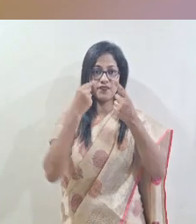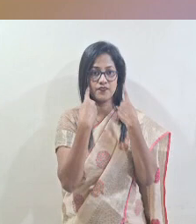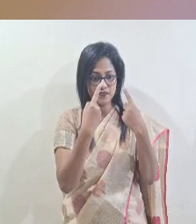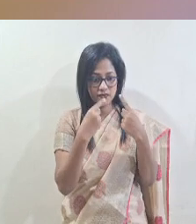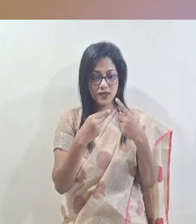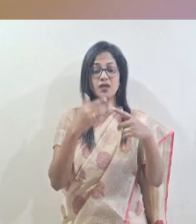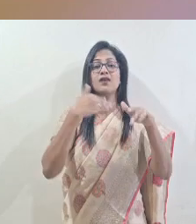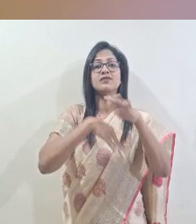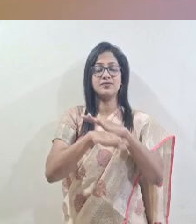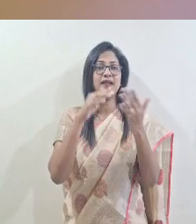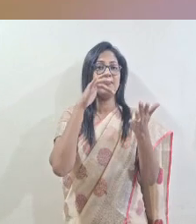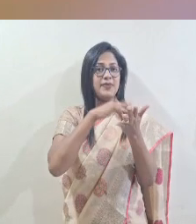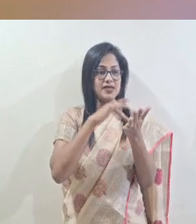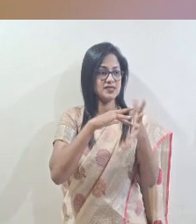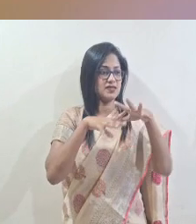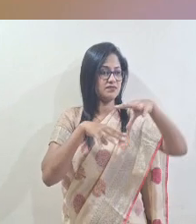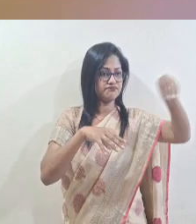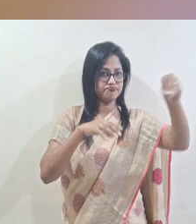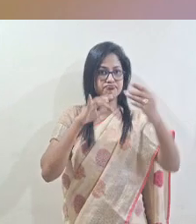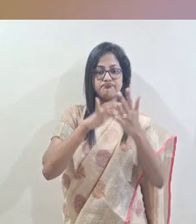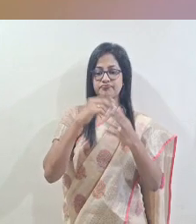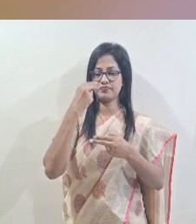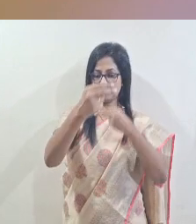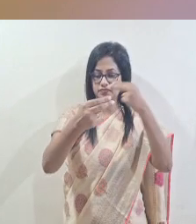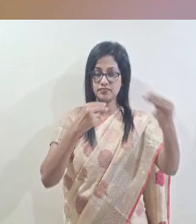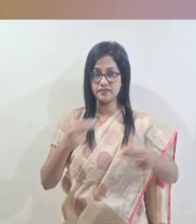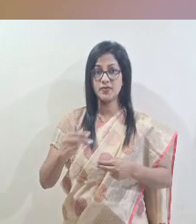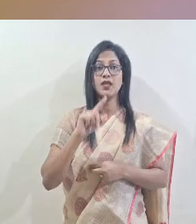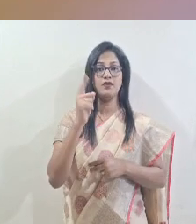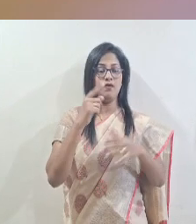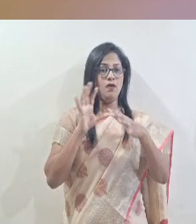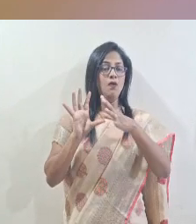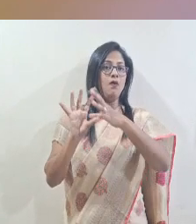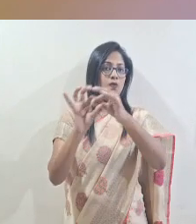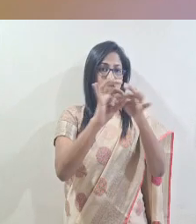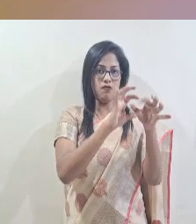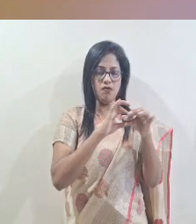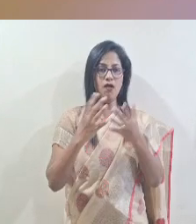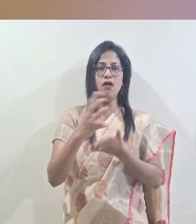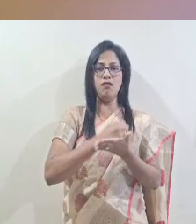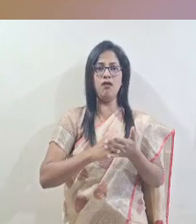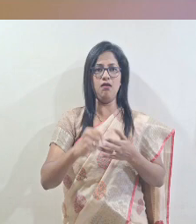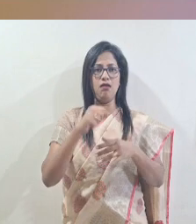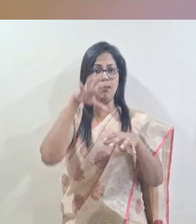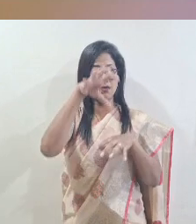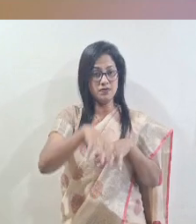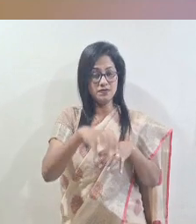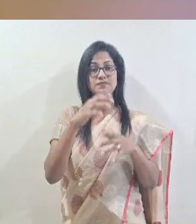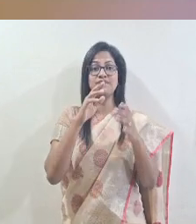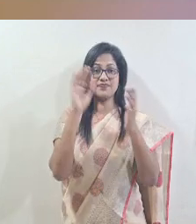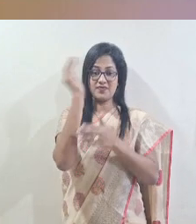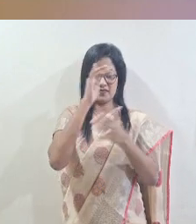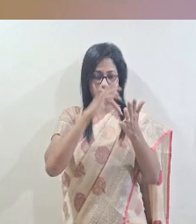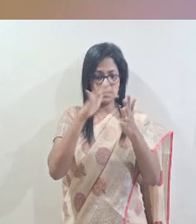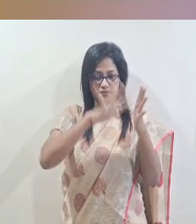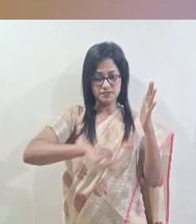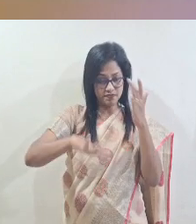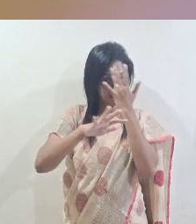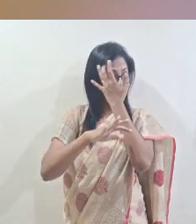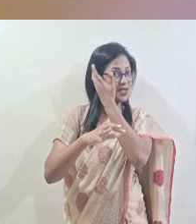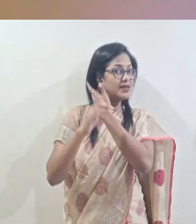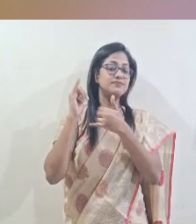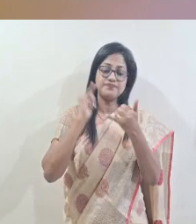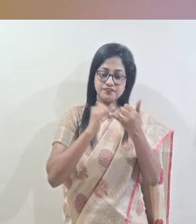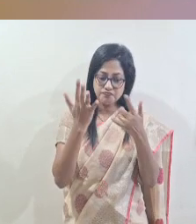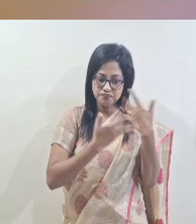to location allocation model, where we first created a network data set of this Nagpur region and performed service area